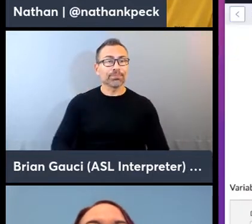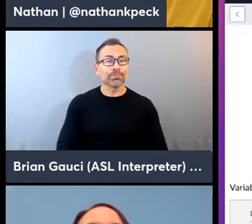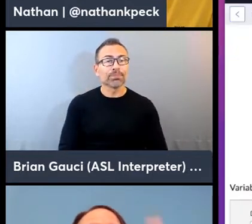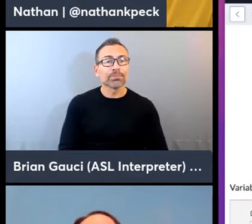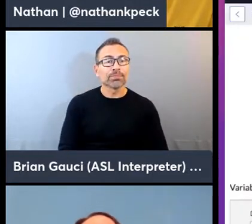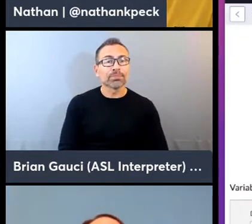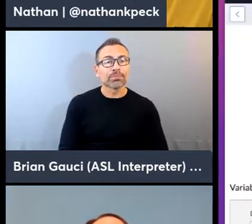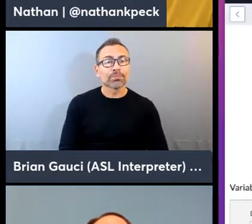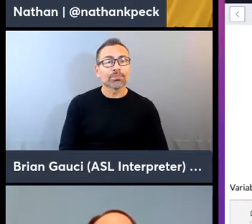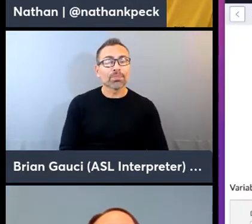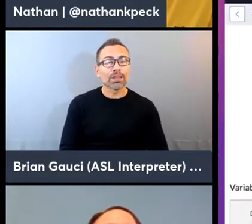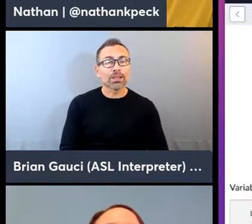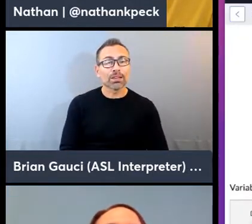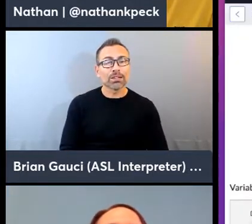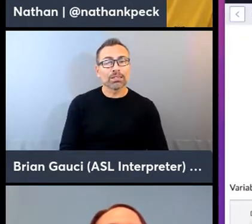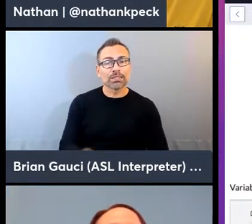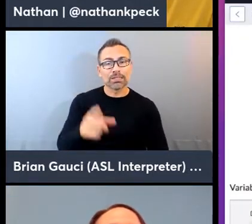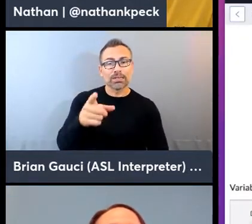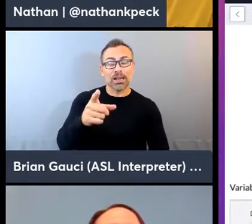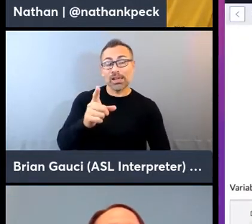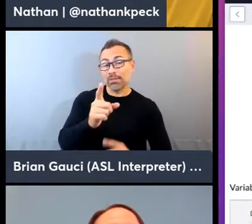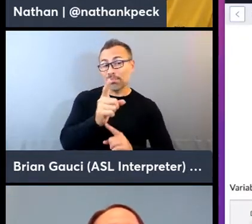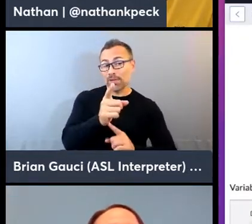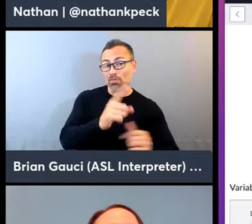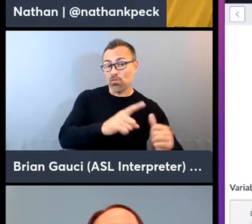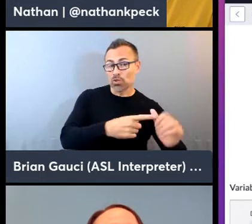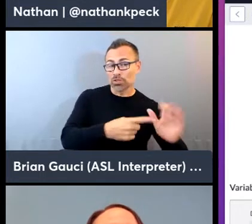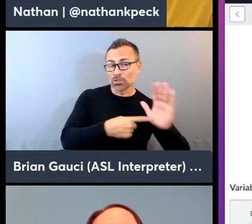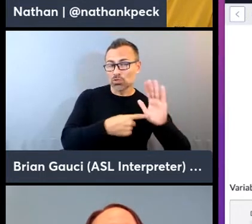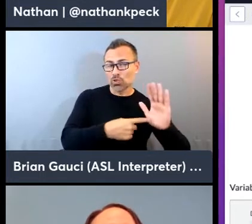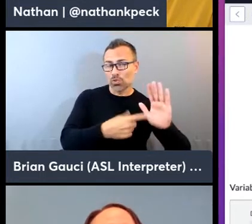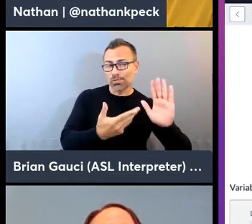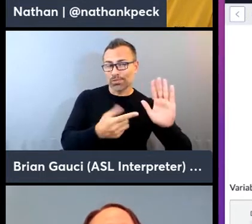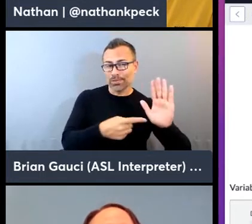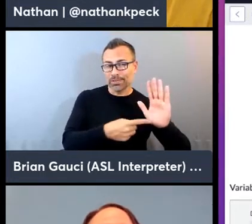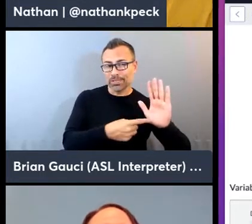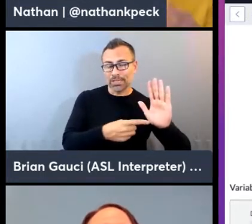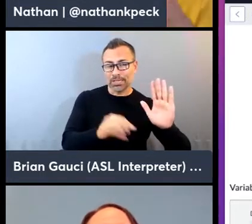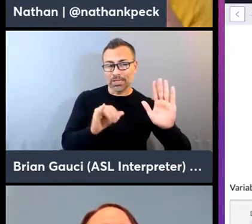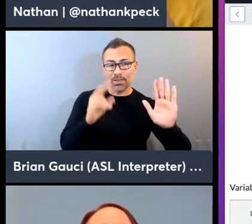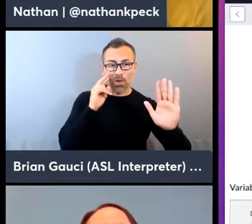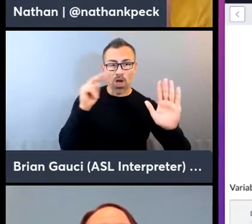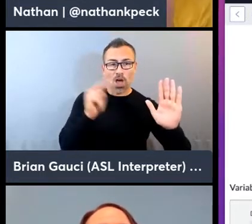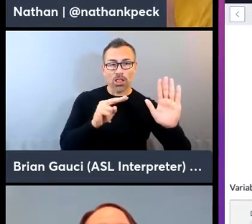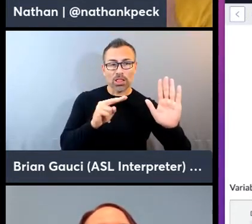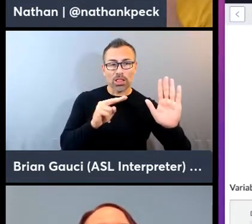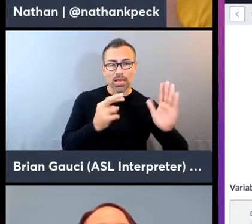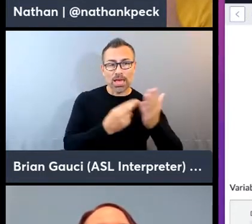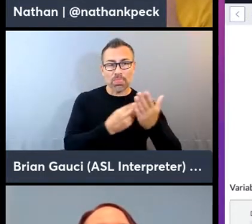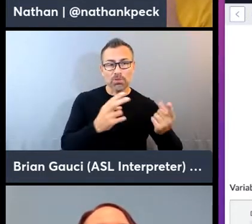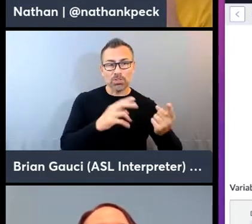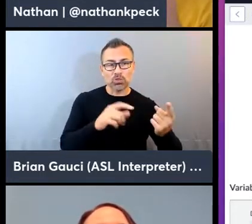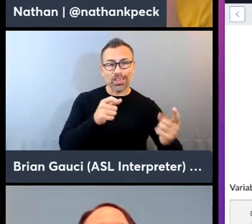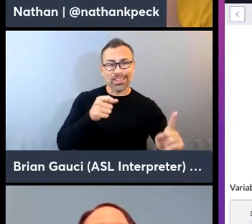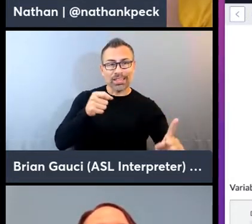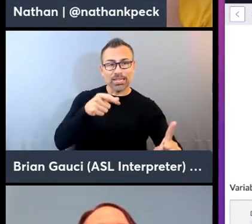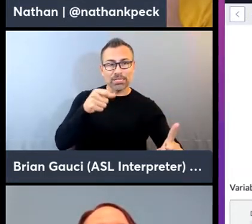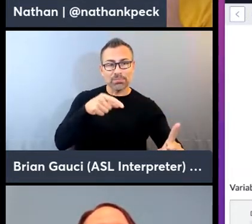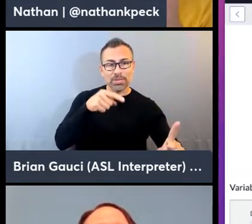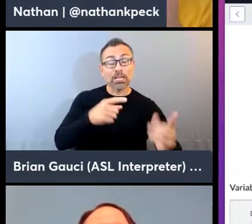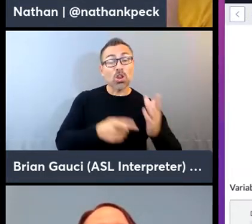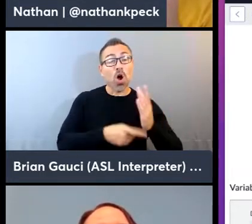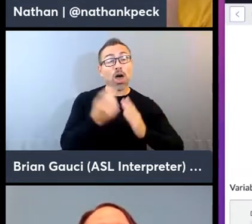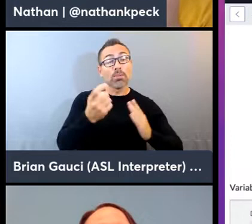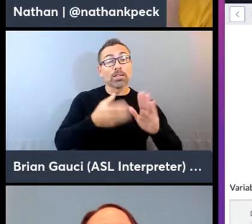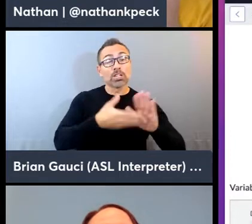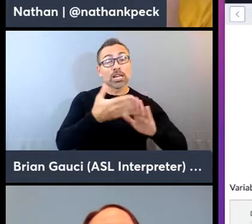And then in a minute, it's going to first show, if I look at the resources, that it's pending automation execution